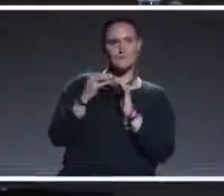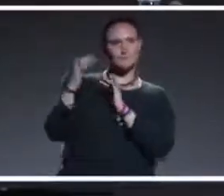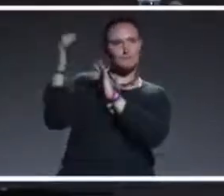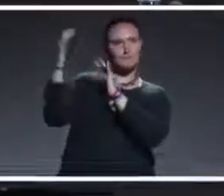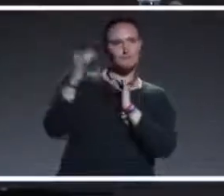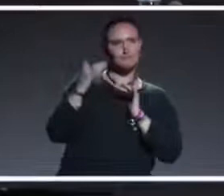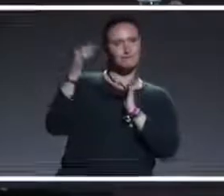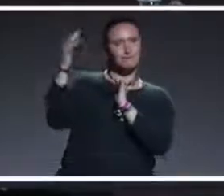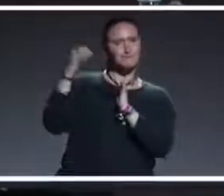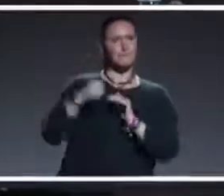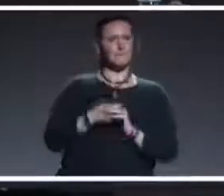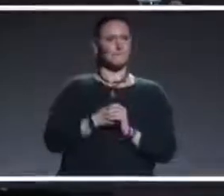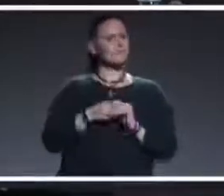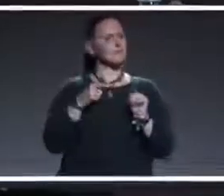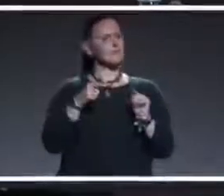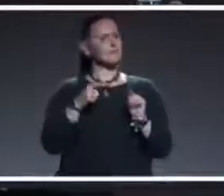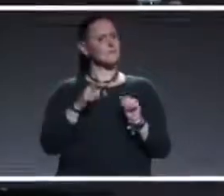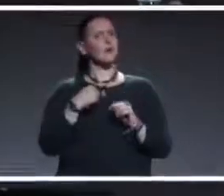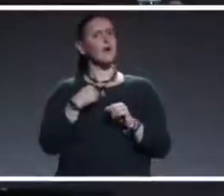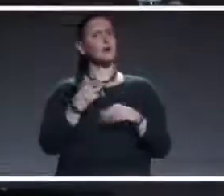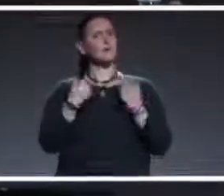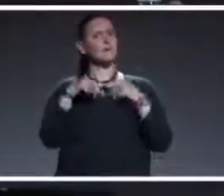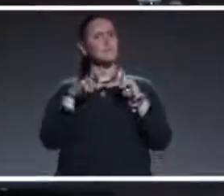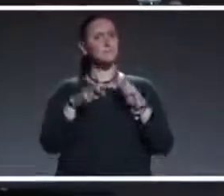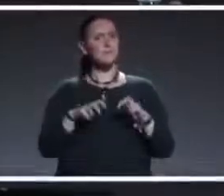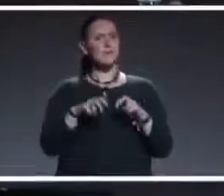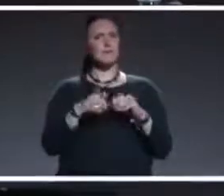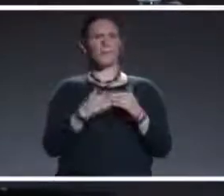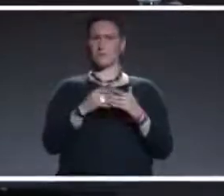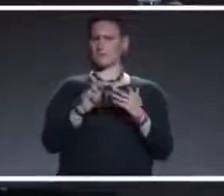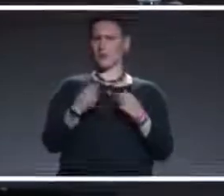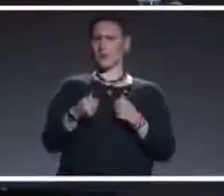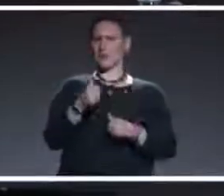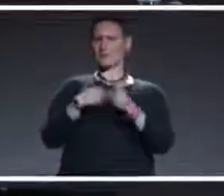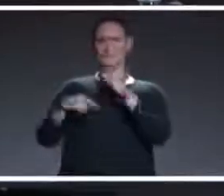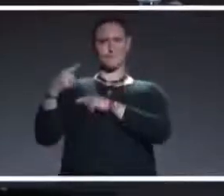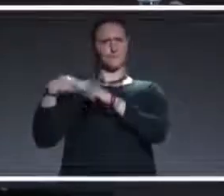something I discovered just to jump back to Cloud Atlas, which was a really